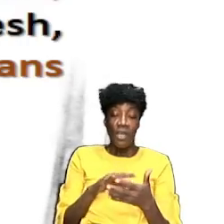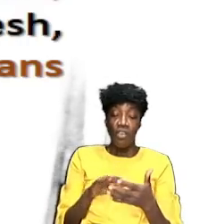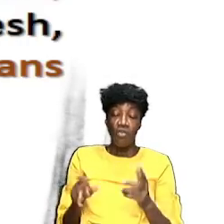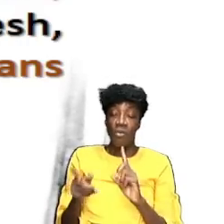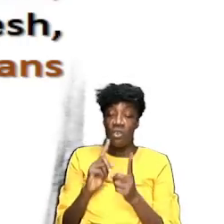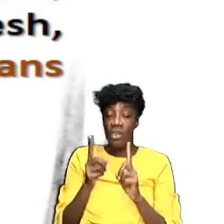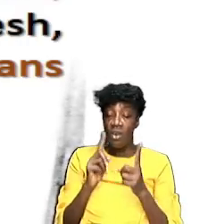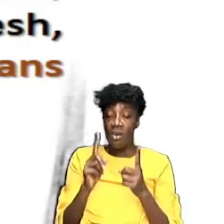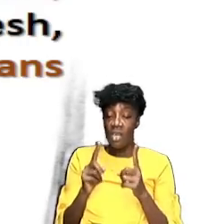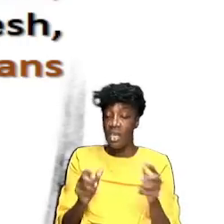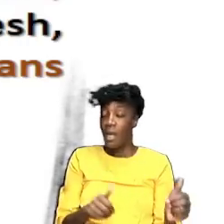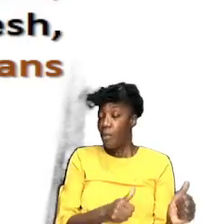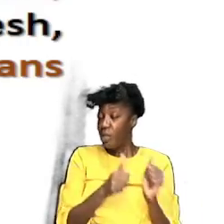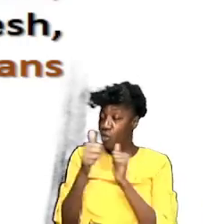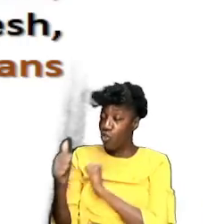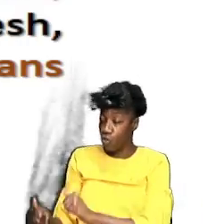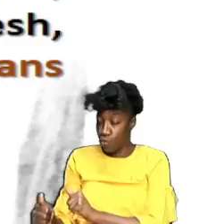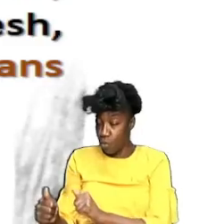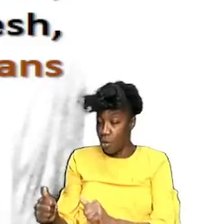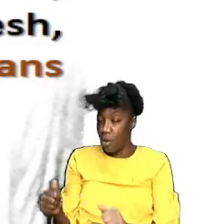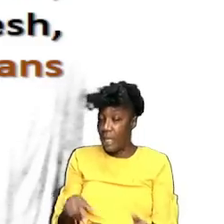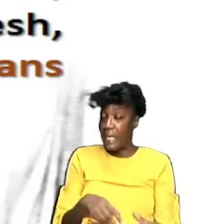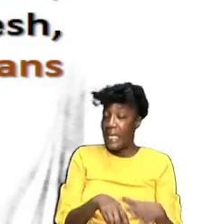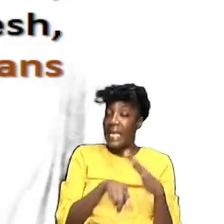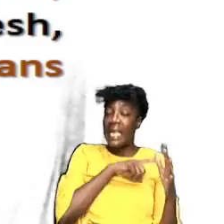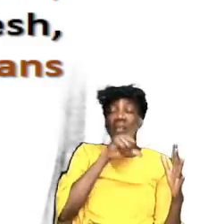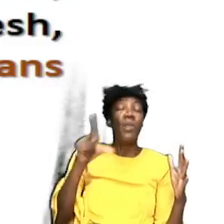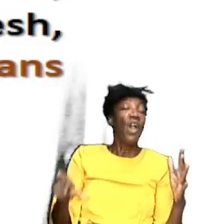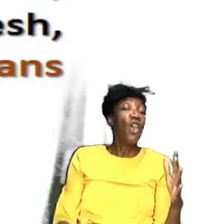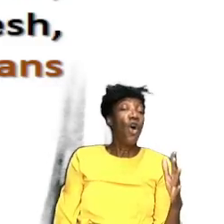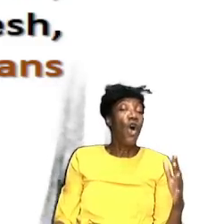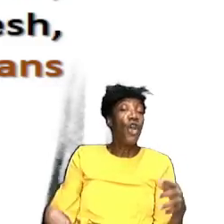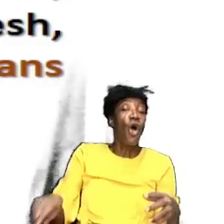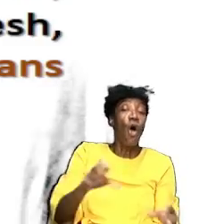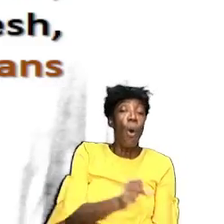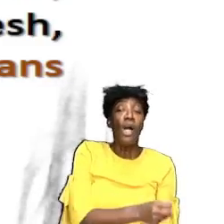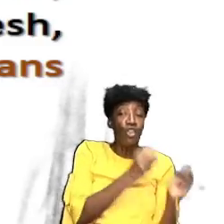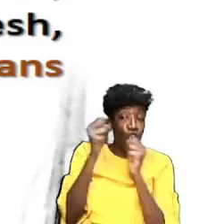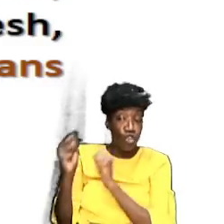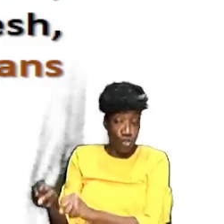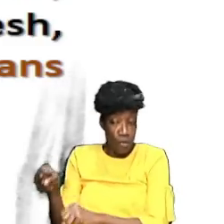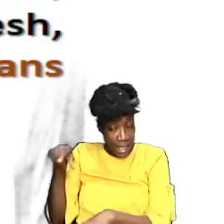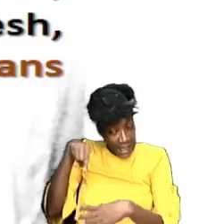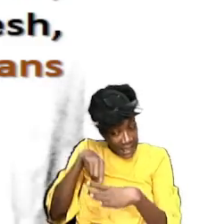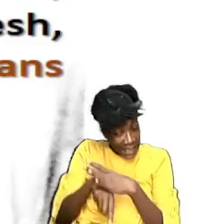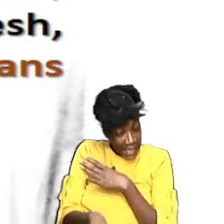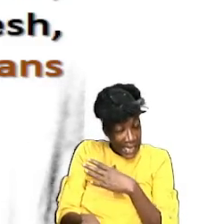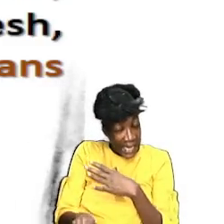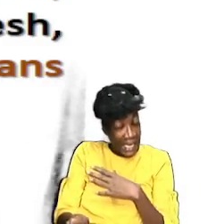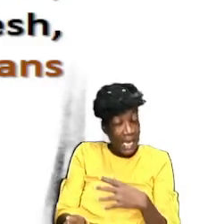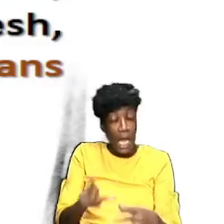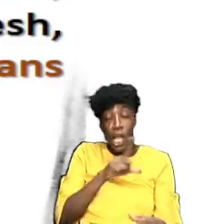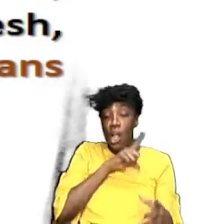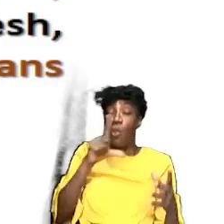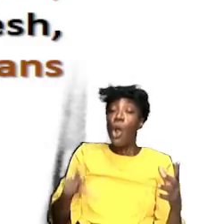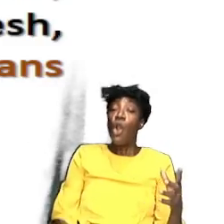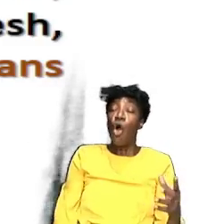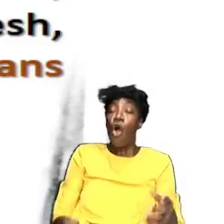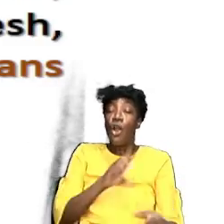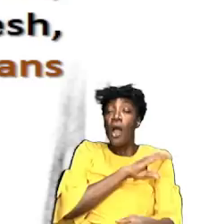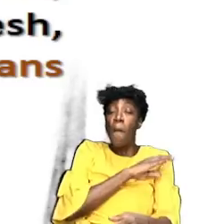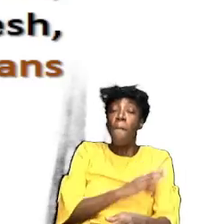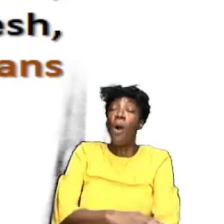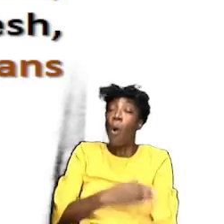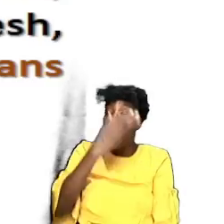in the Lord. Amen. That means, the truth be told, our strength really lies in him and in the power of